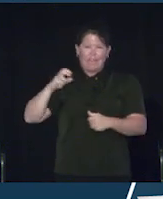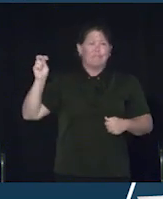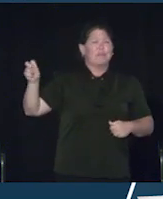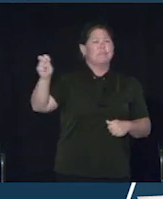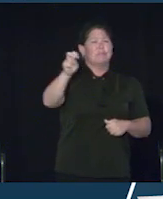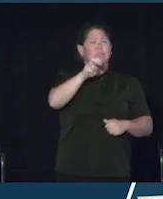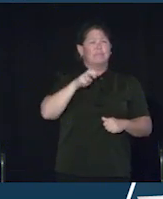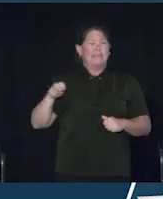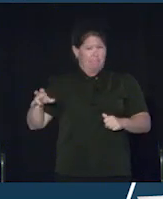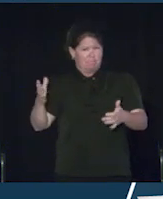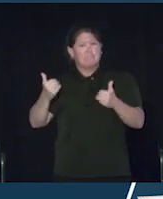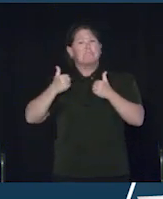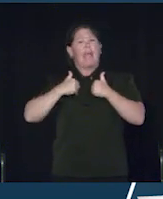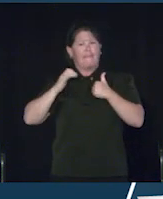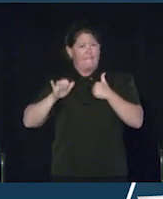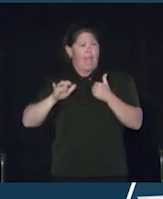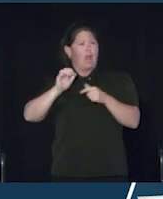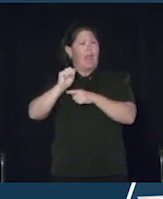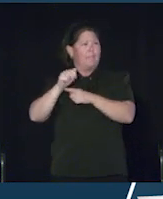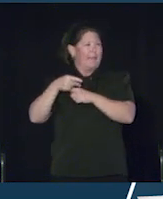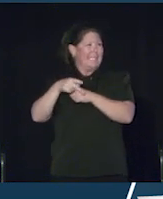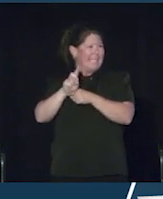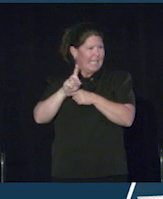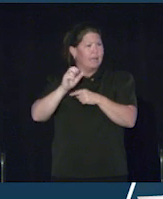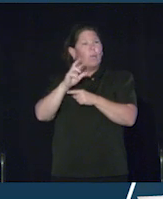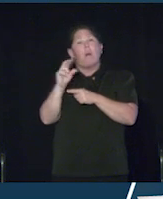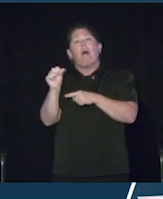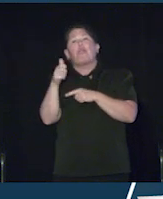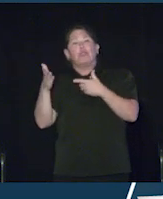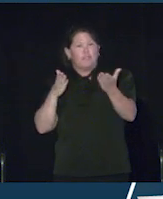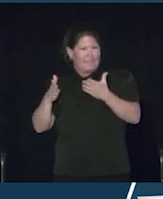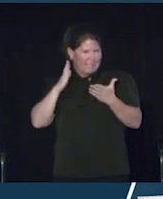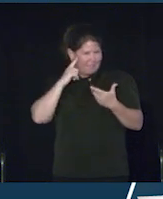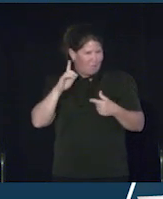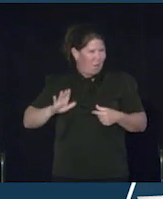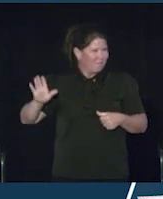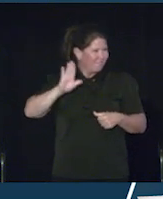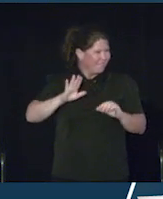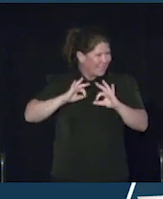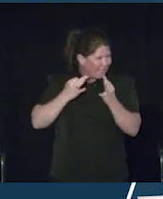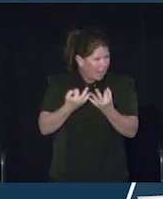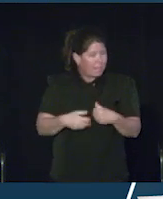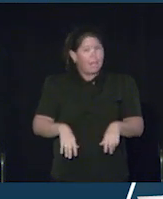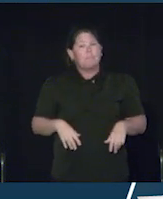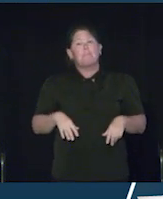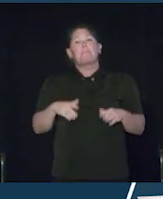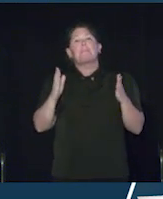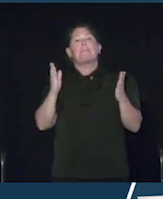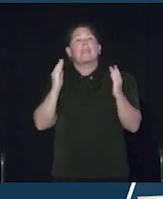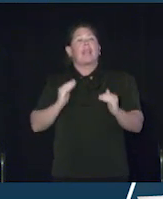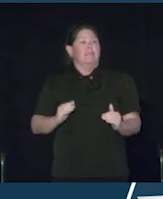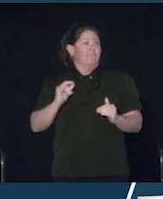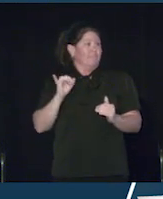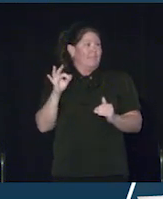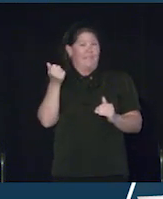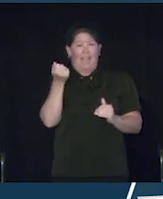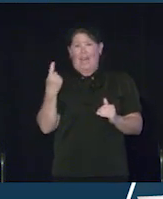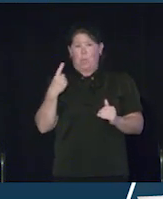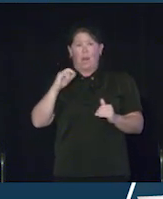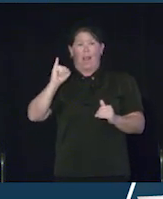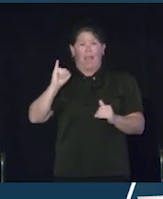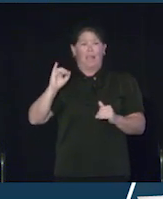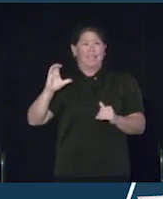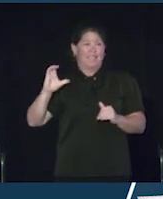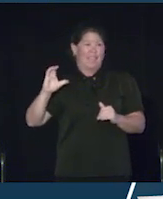services for their children. Any individuals who are in an ICF, an intermediate care facility, and are wanting to